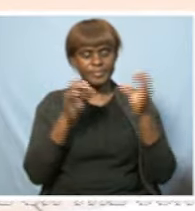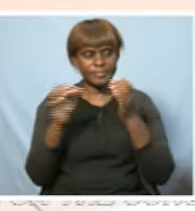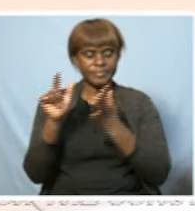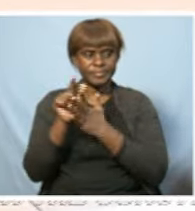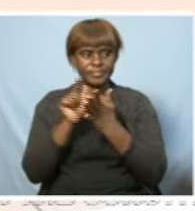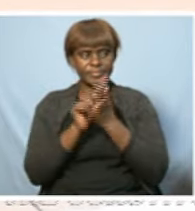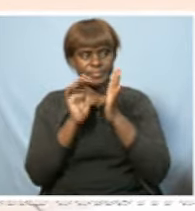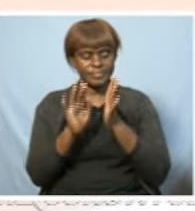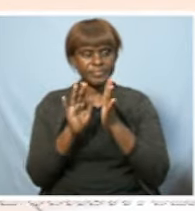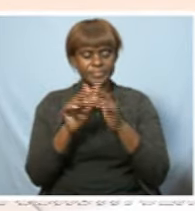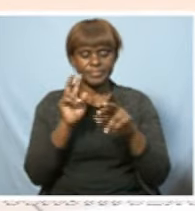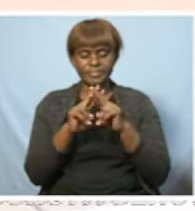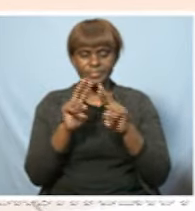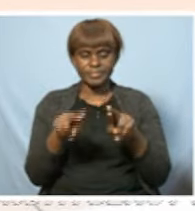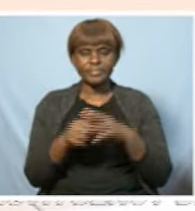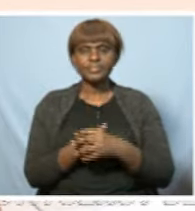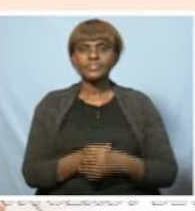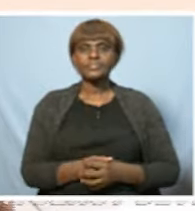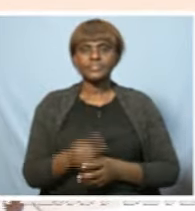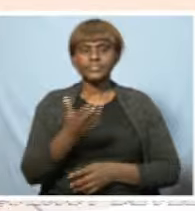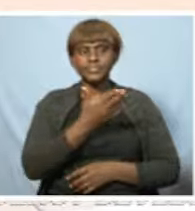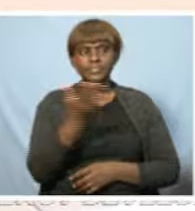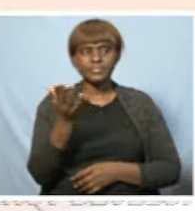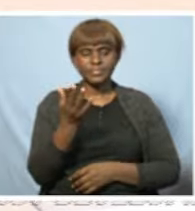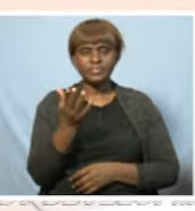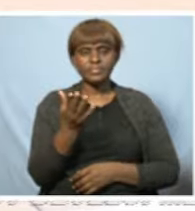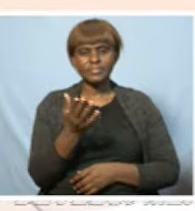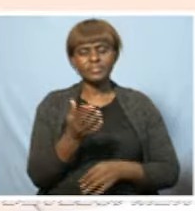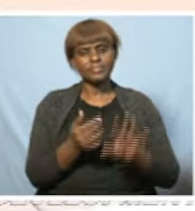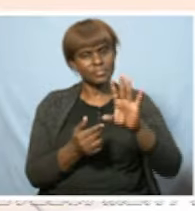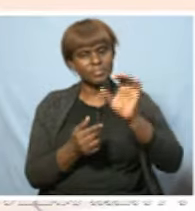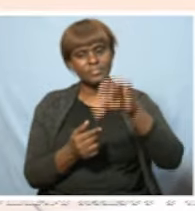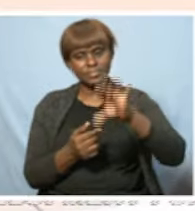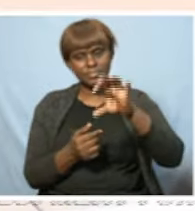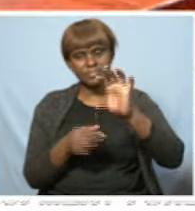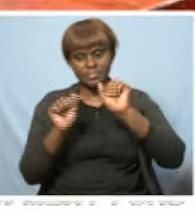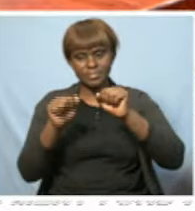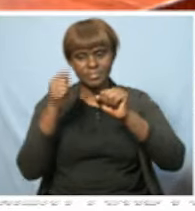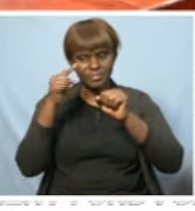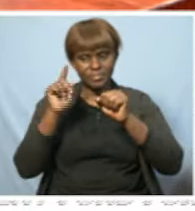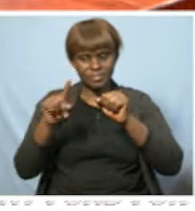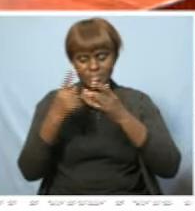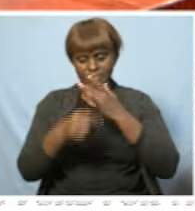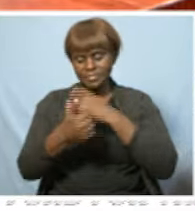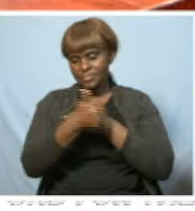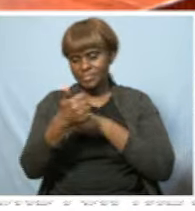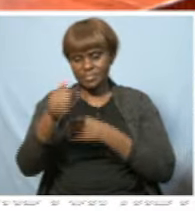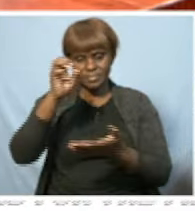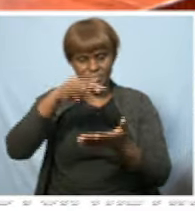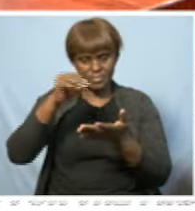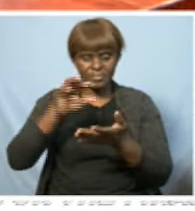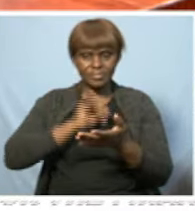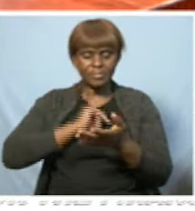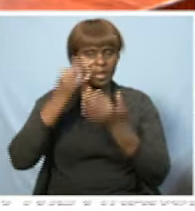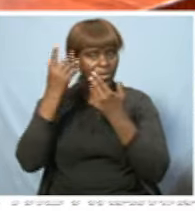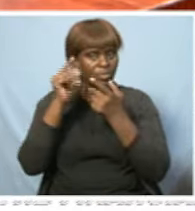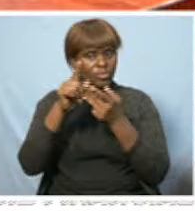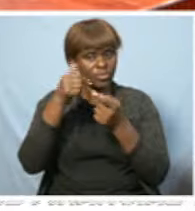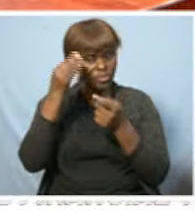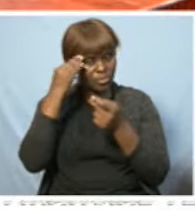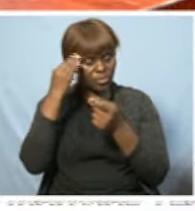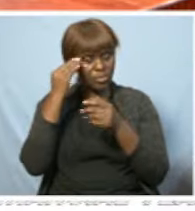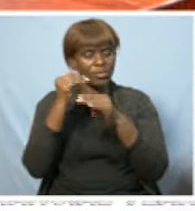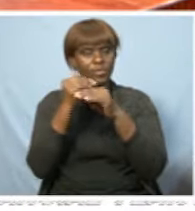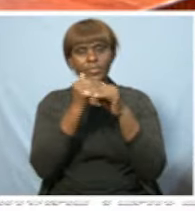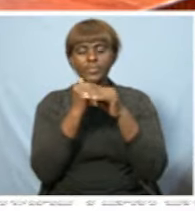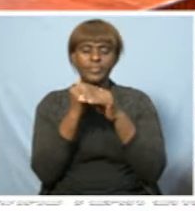advocate. Chair, the correction... You can go ahead. For the extra copies, I hope you have brought, you know the